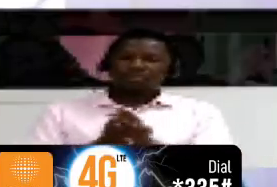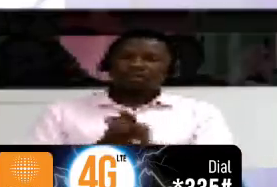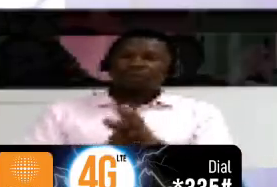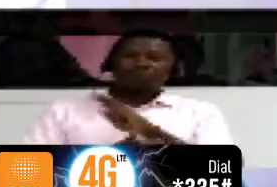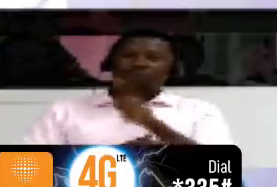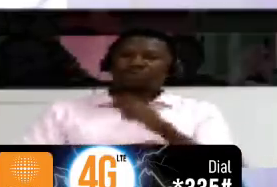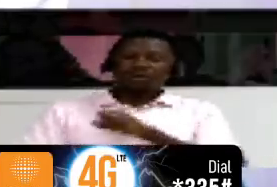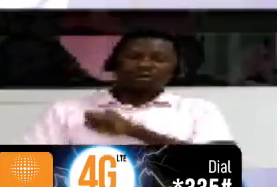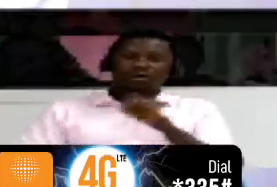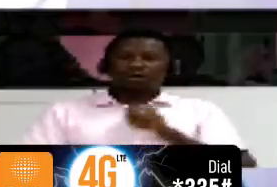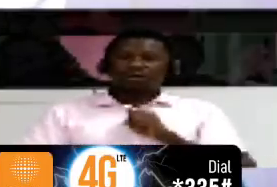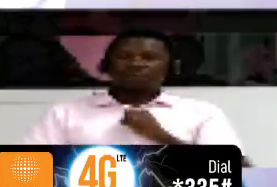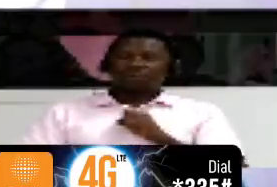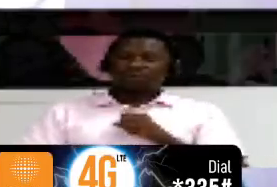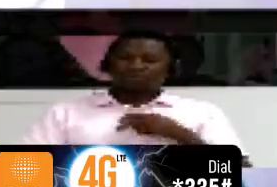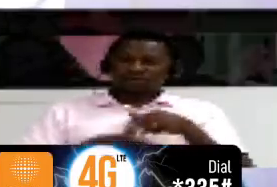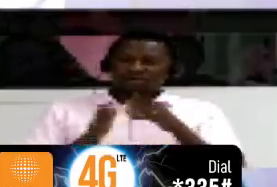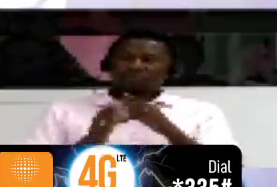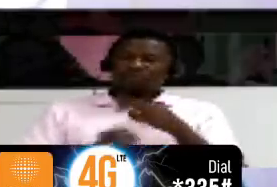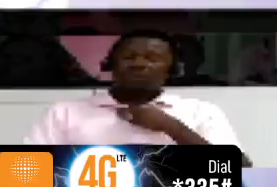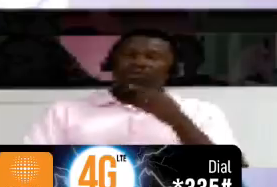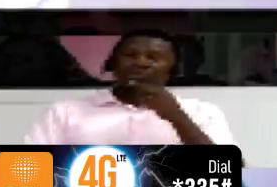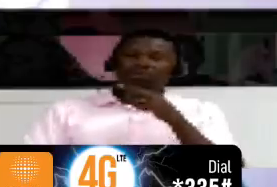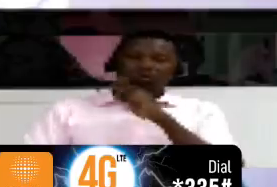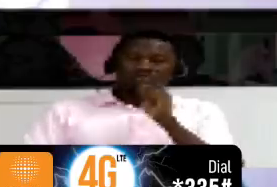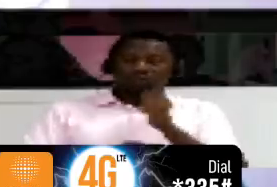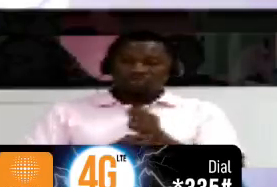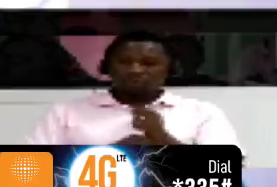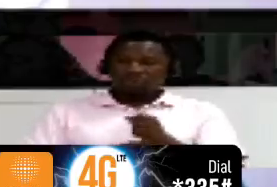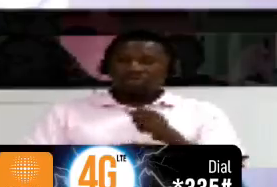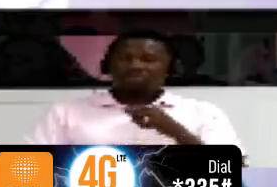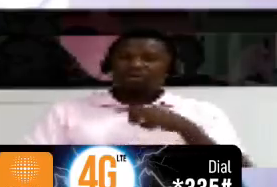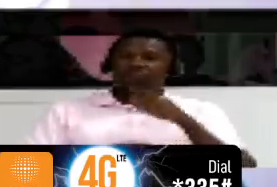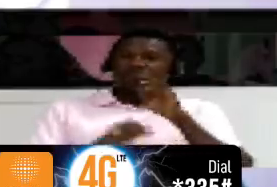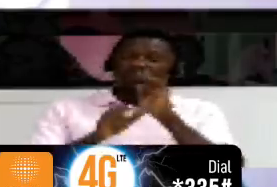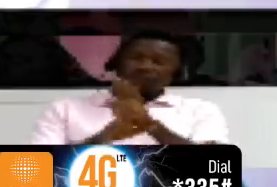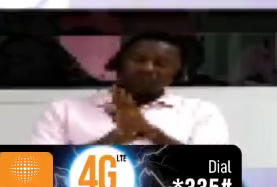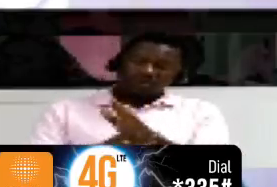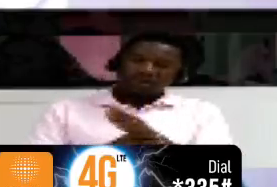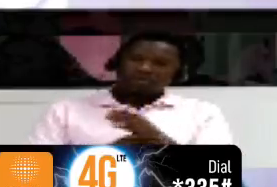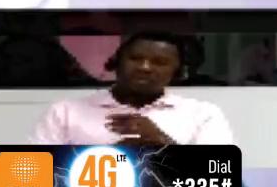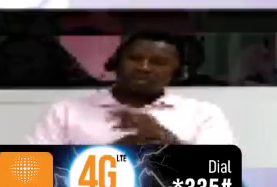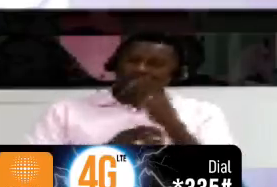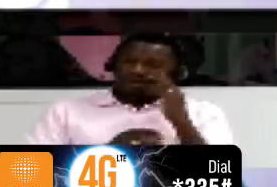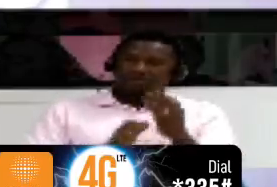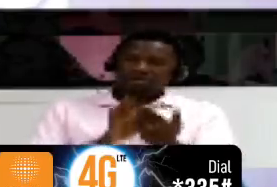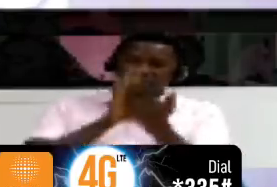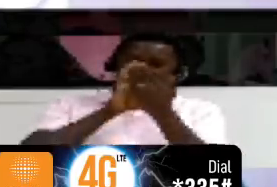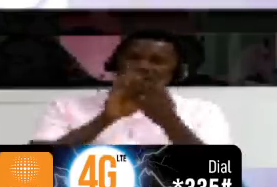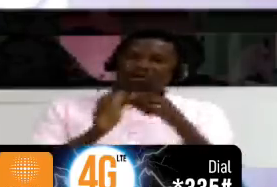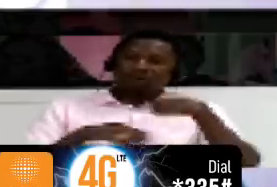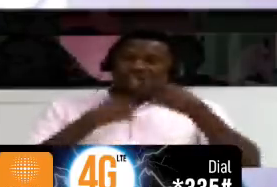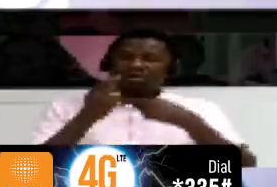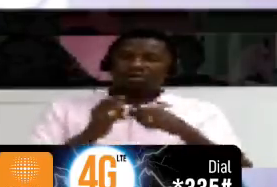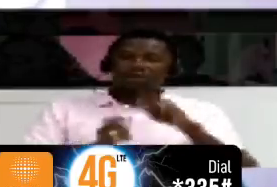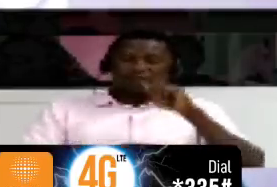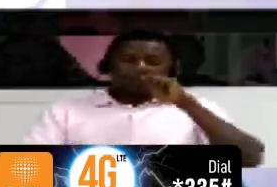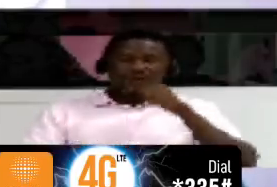our fault. We should have been put in the picture regarding the dead